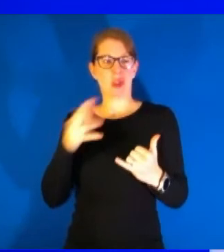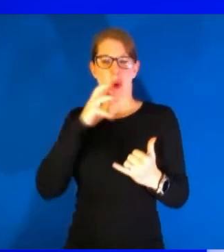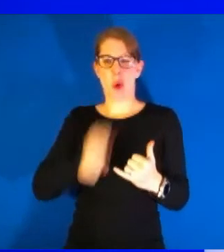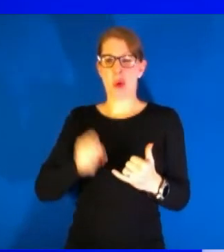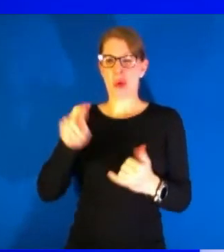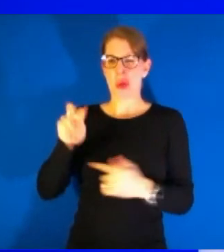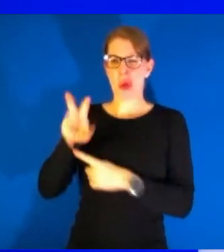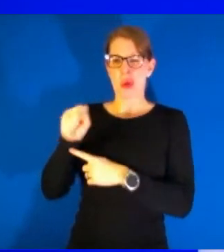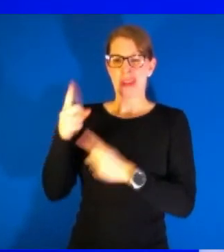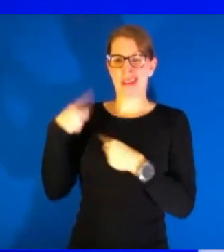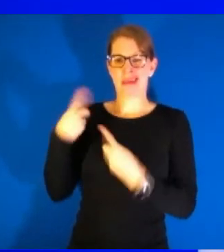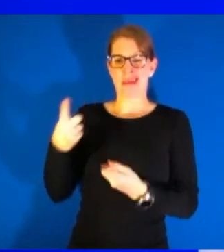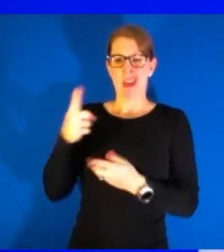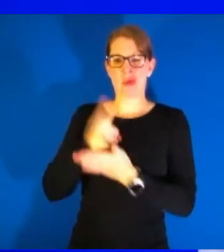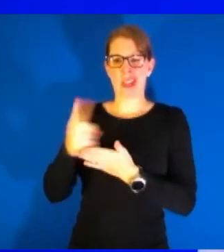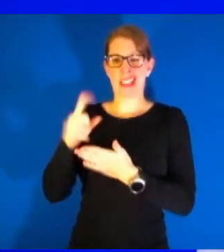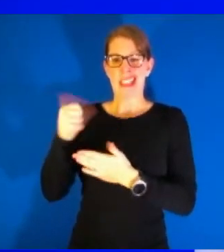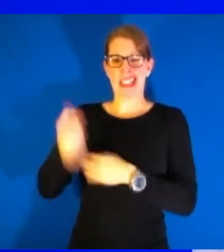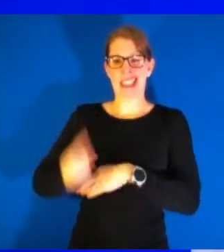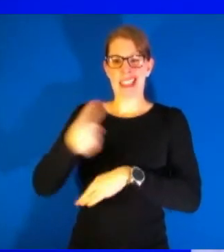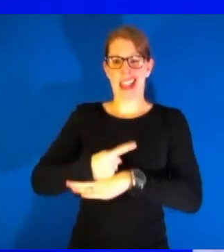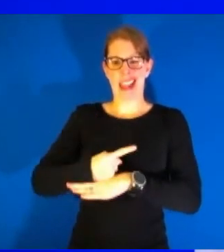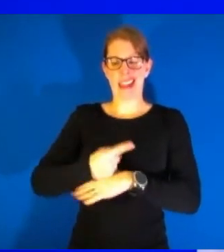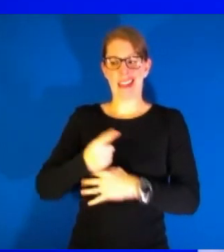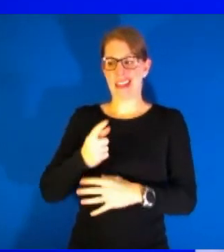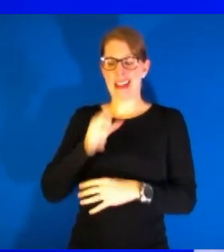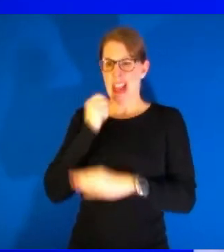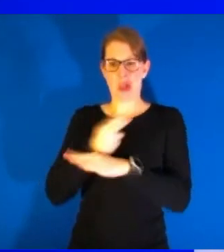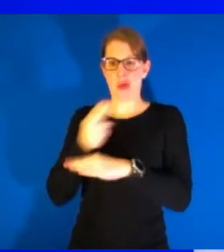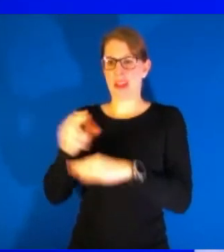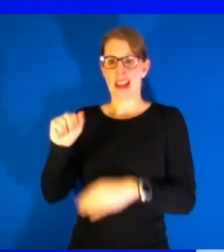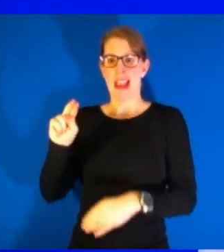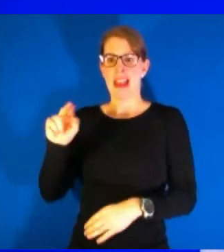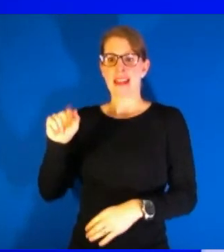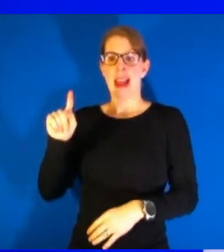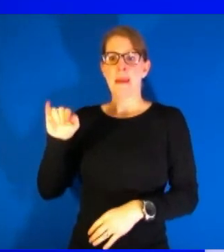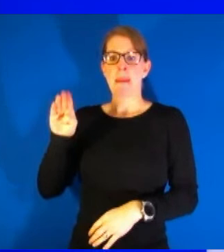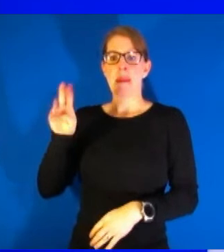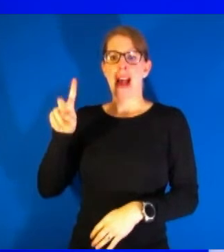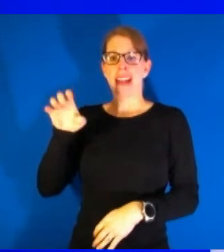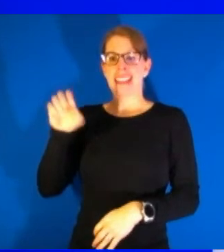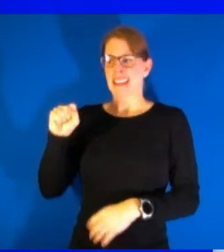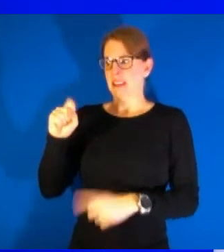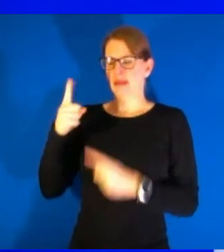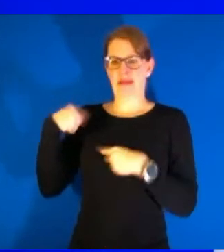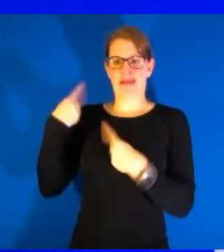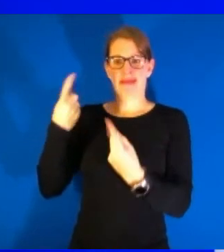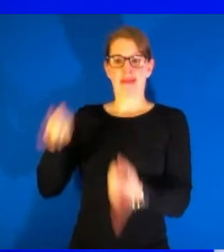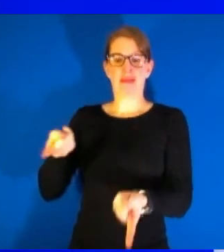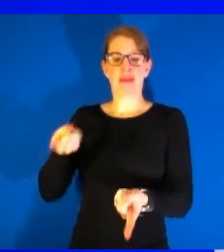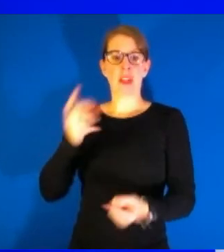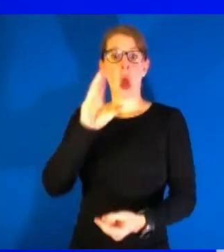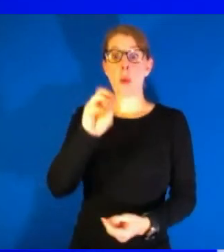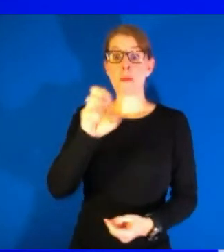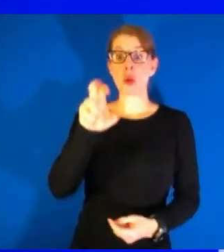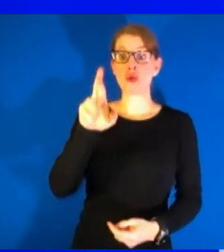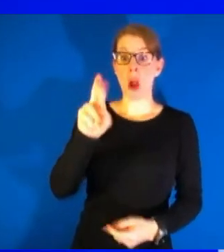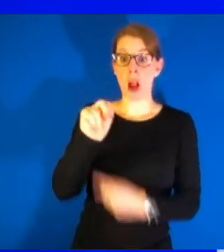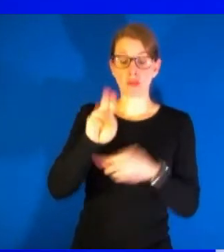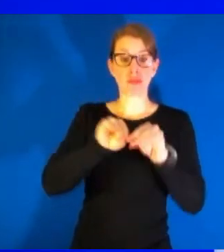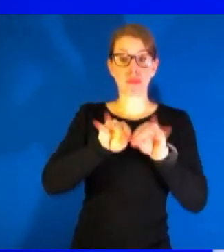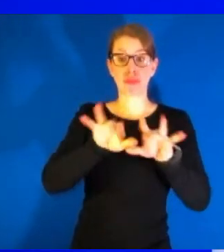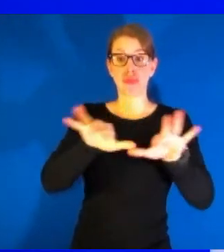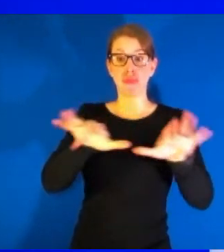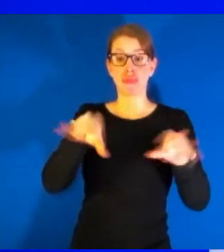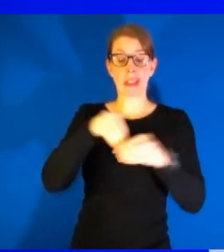We haven't been using those antibodies for quite some time now when Omicron was becoming prevalent in our